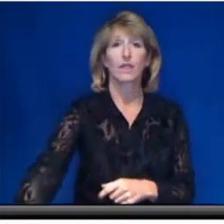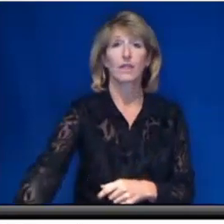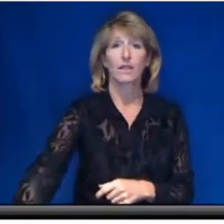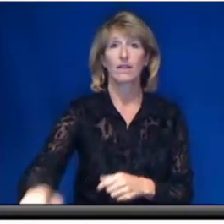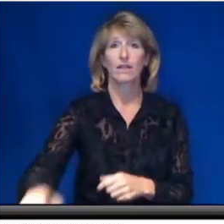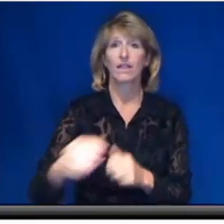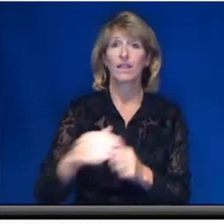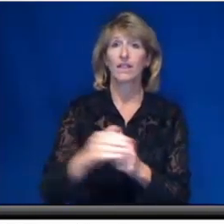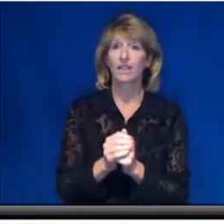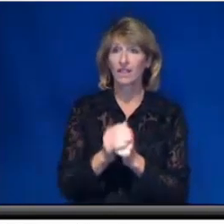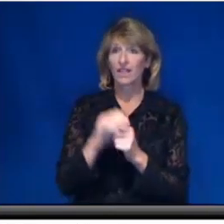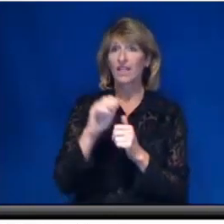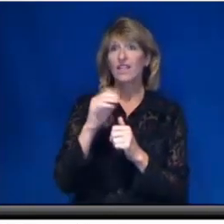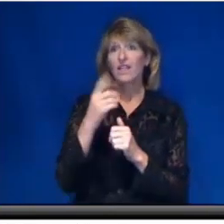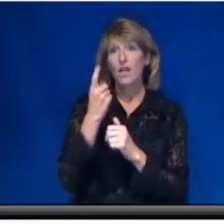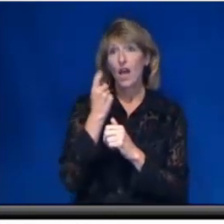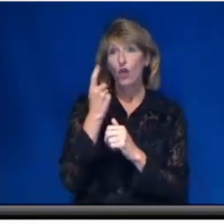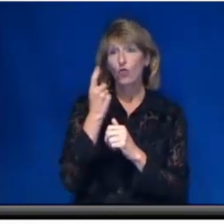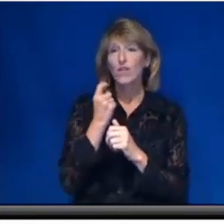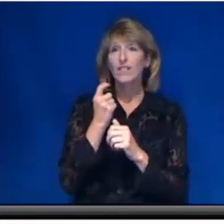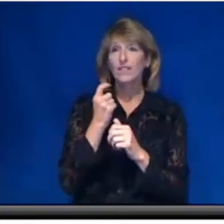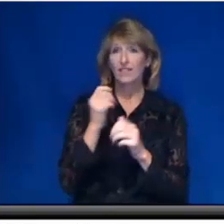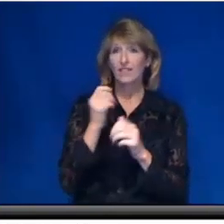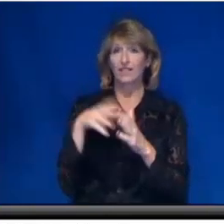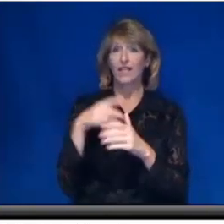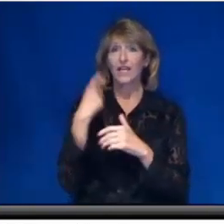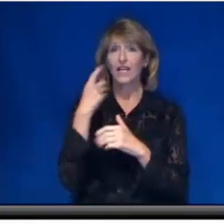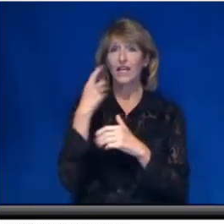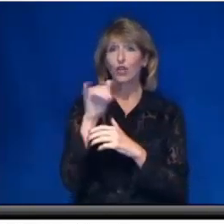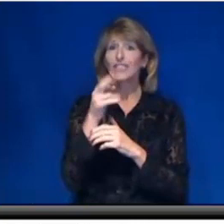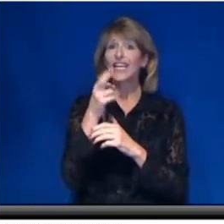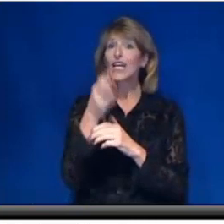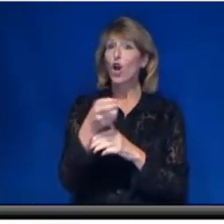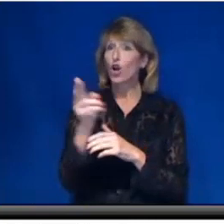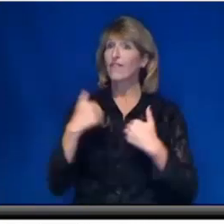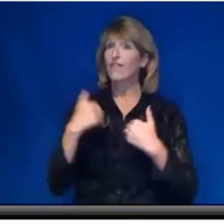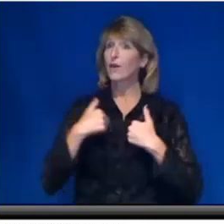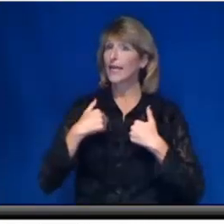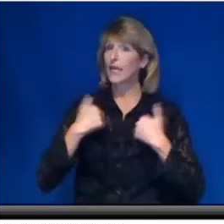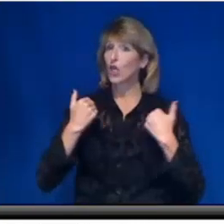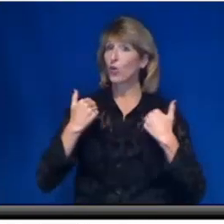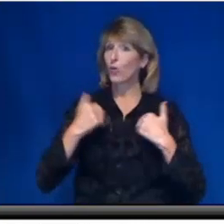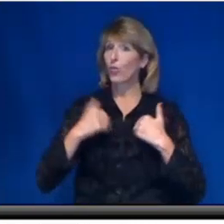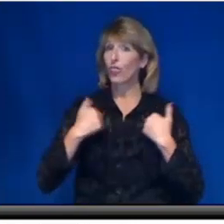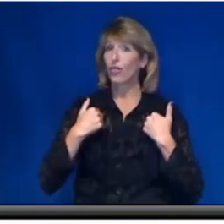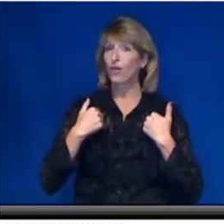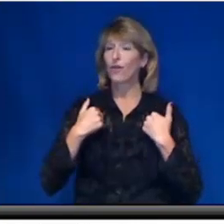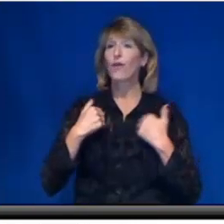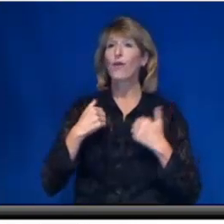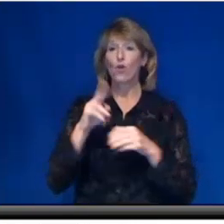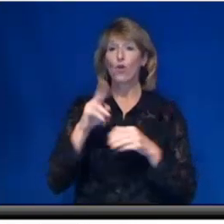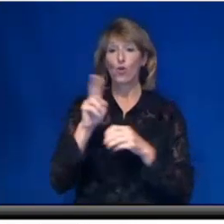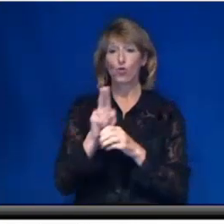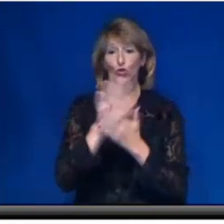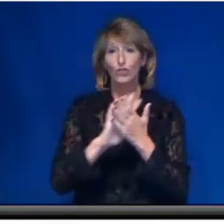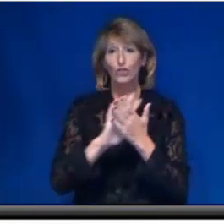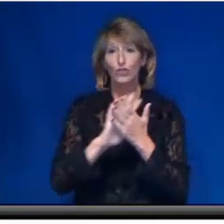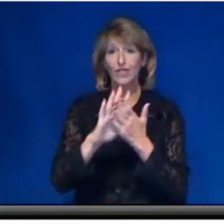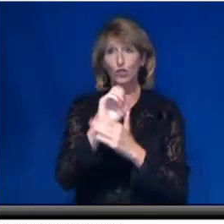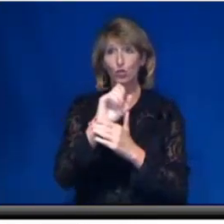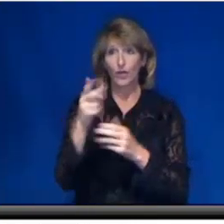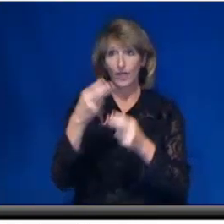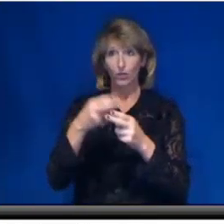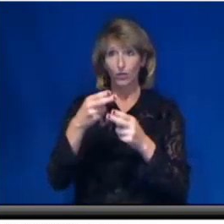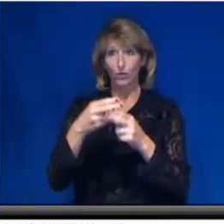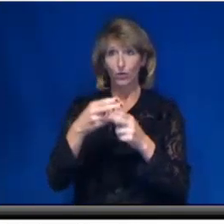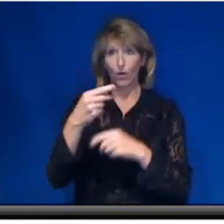study. A recent study also looked at hard of hearing, but it looked at the youth population, and it used